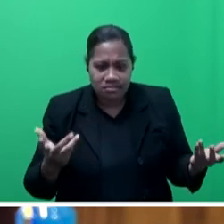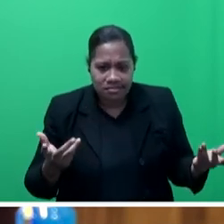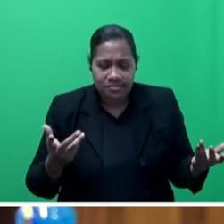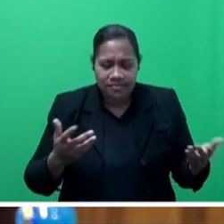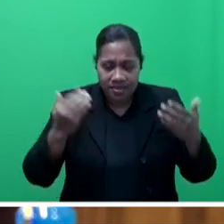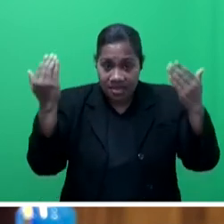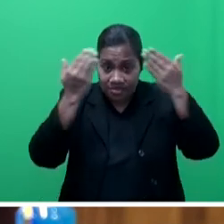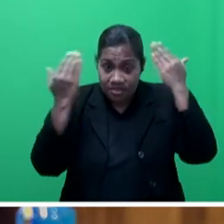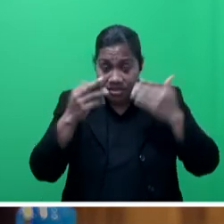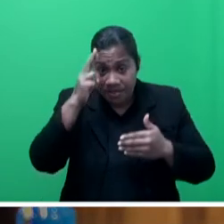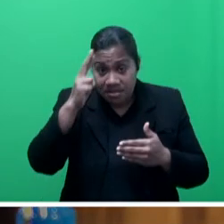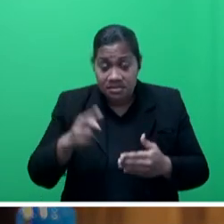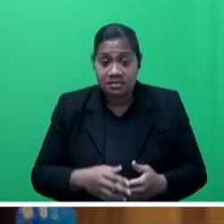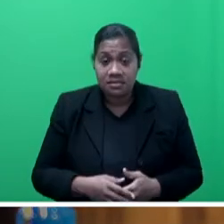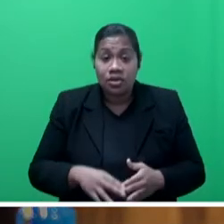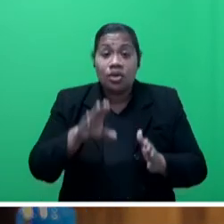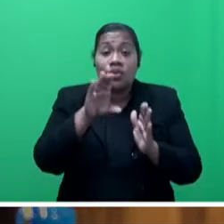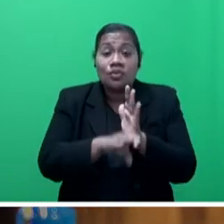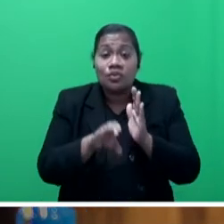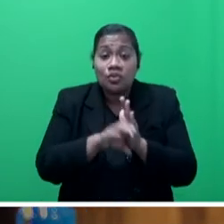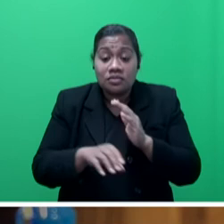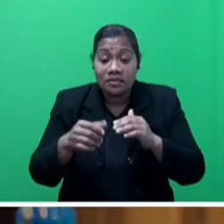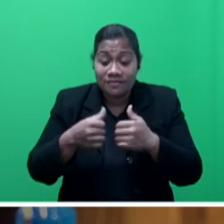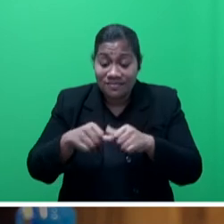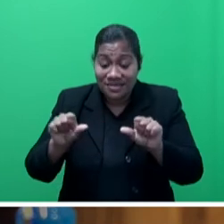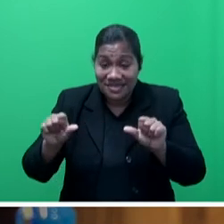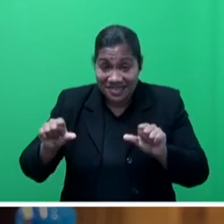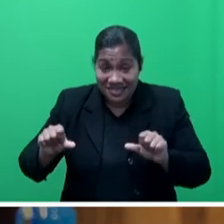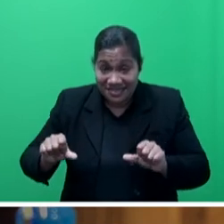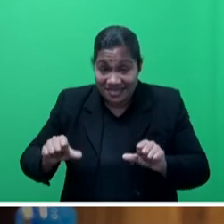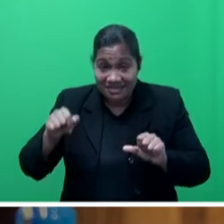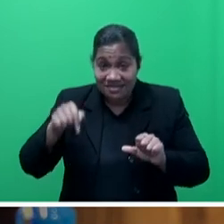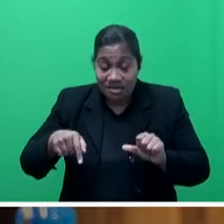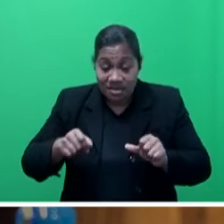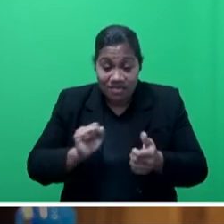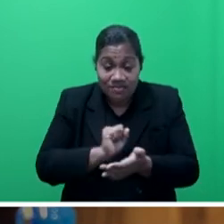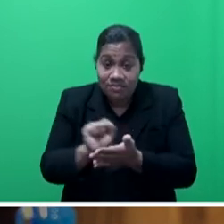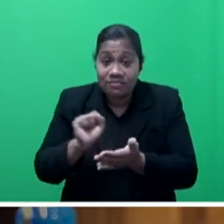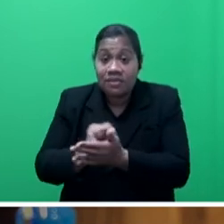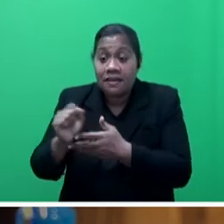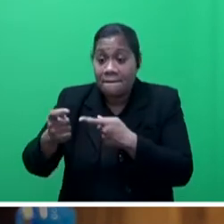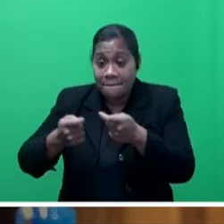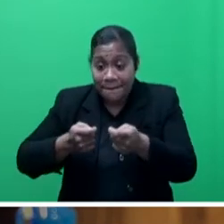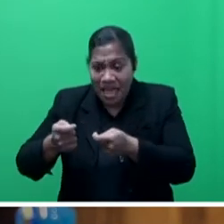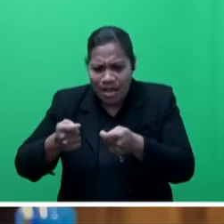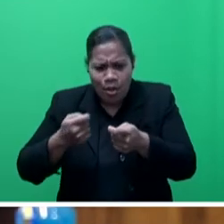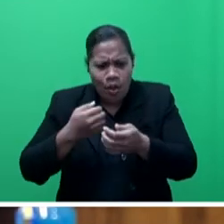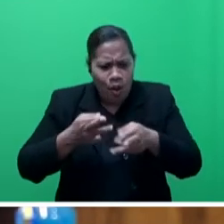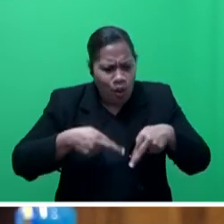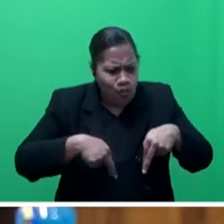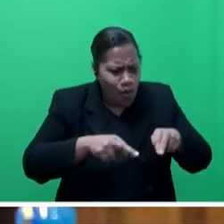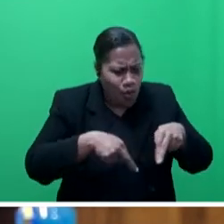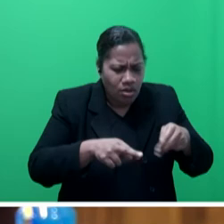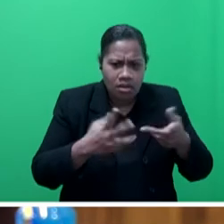Mr. Speaker, the prices of agricultural output in the markets around on the roadside stalls will demonstrate to